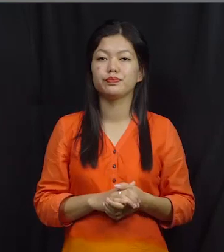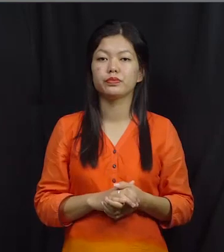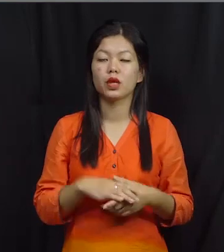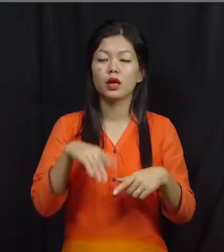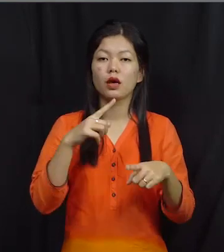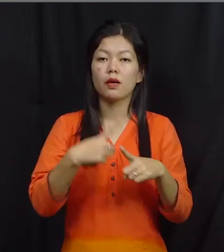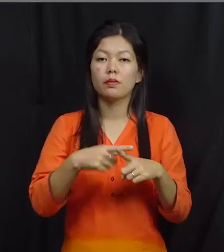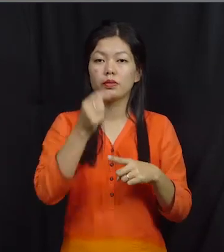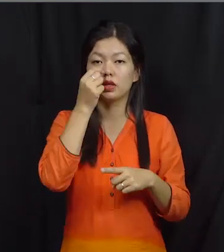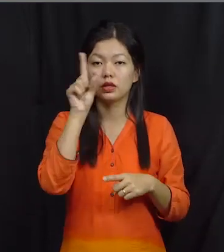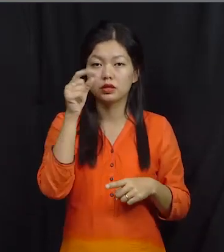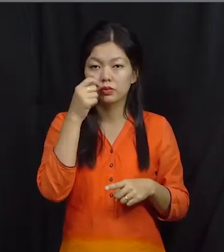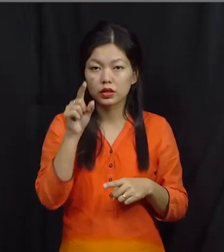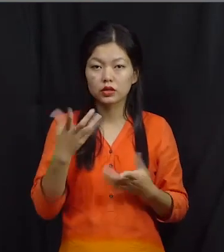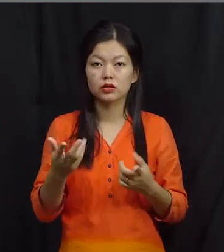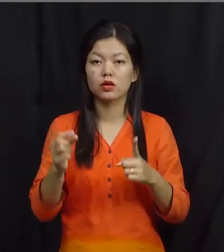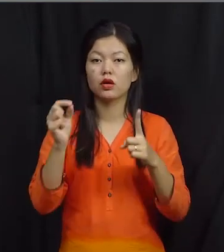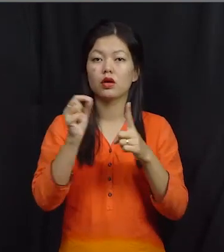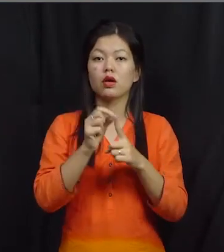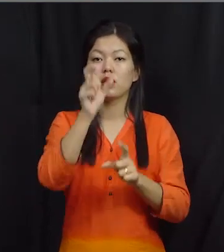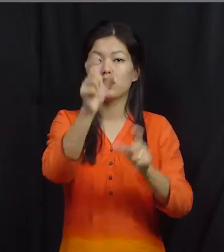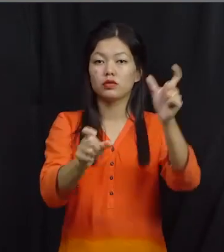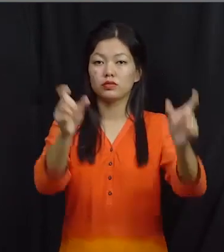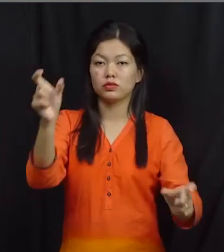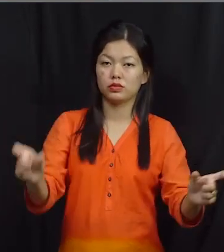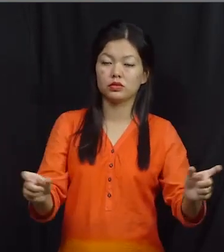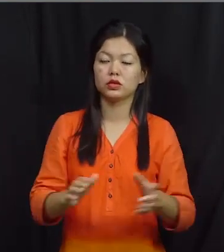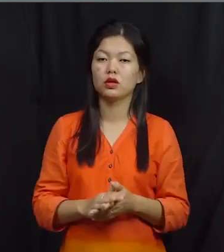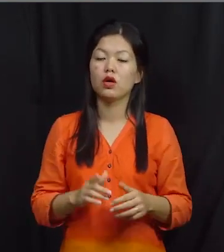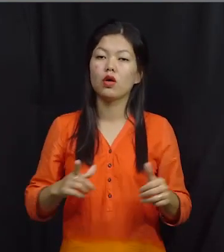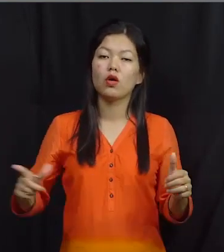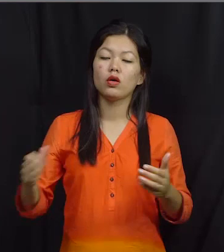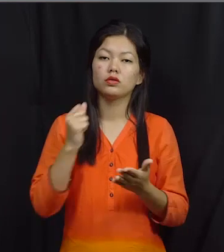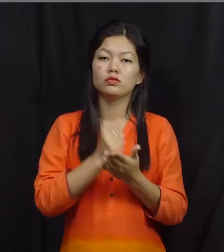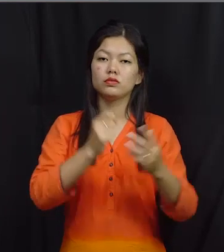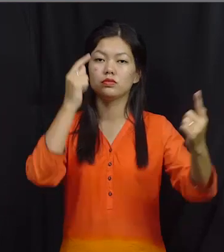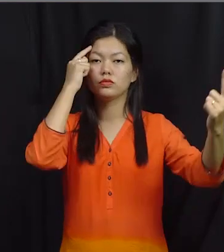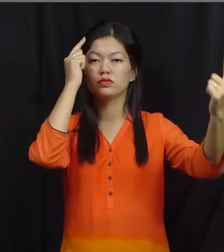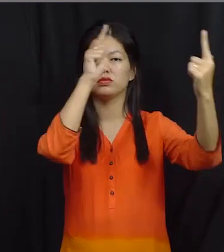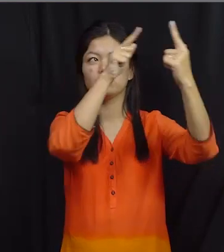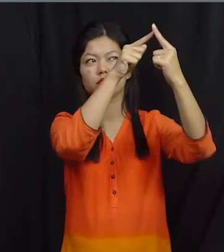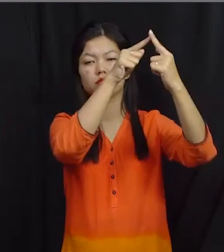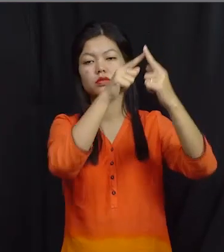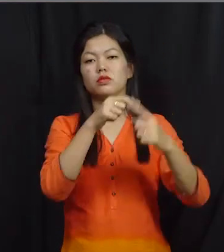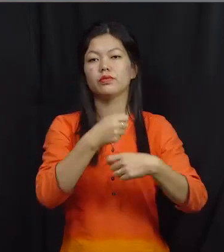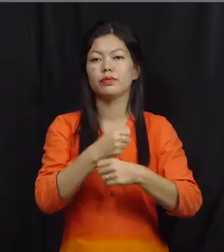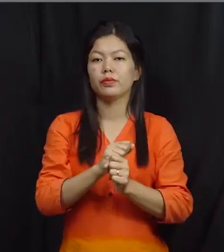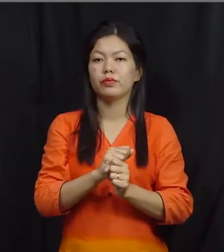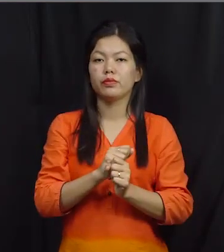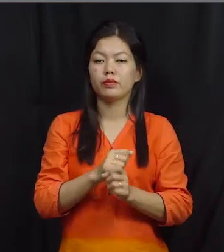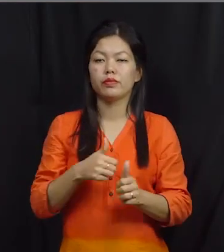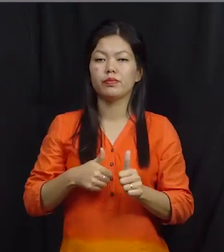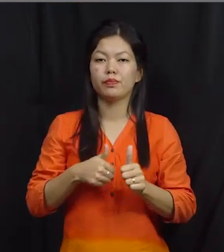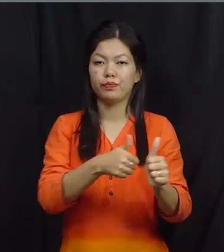needs aim. So how for the parents? I told you earlier that our parents give us education with some